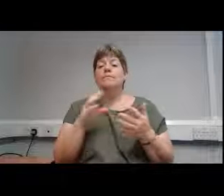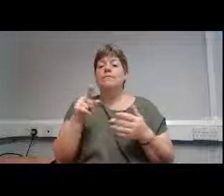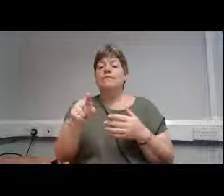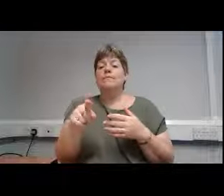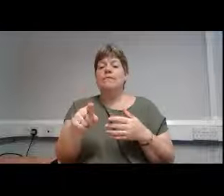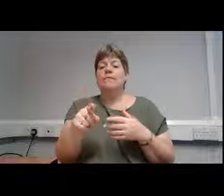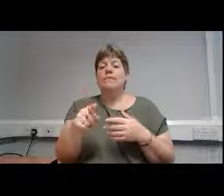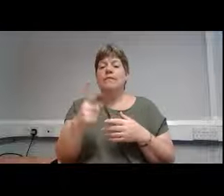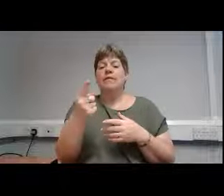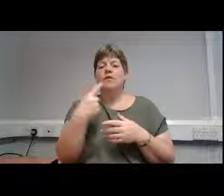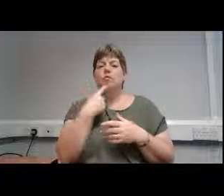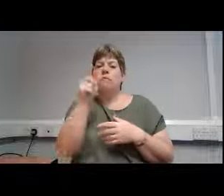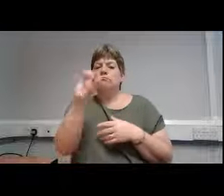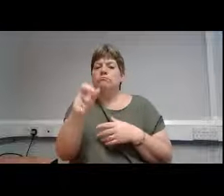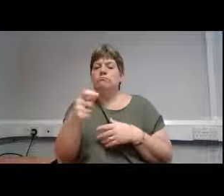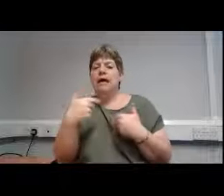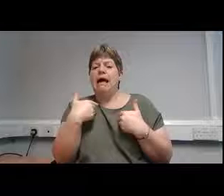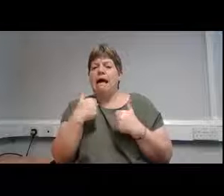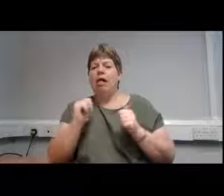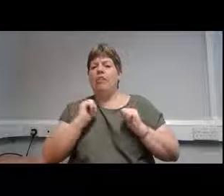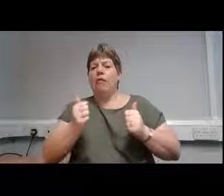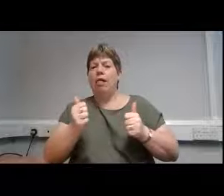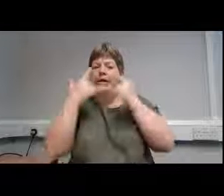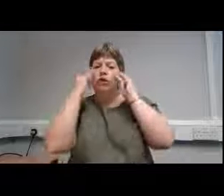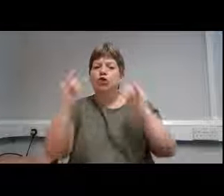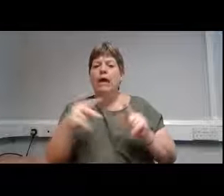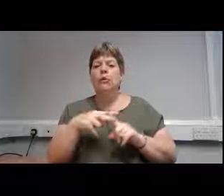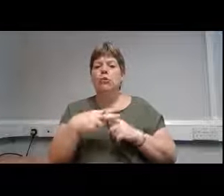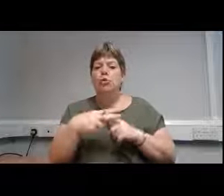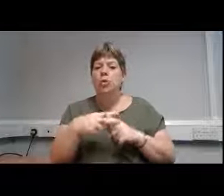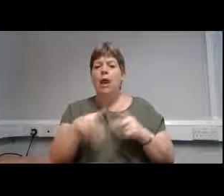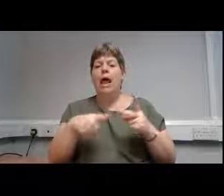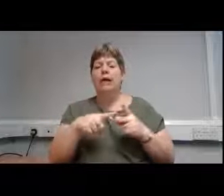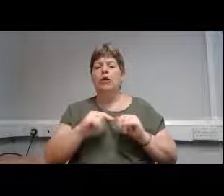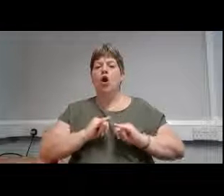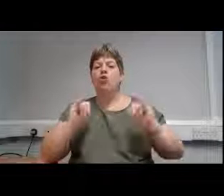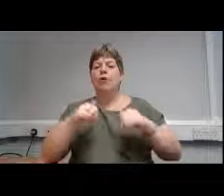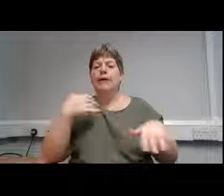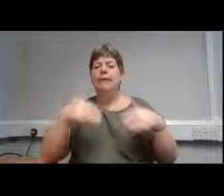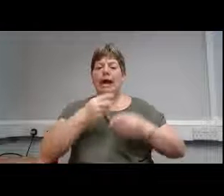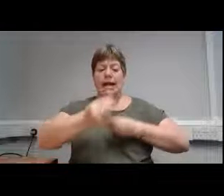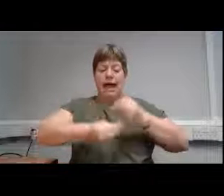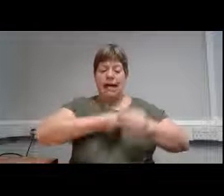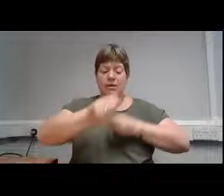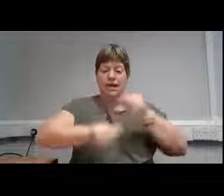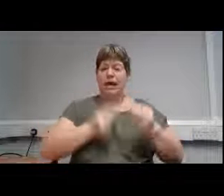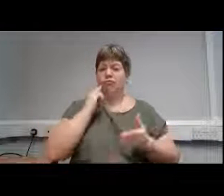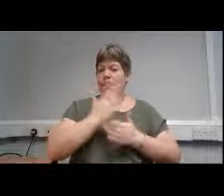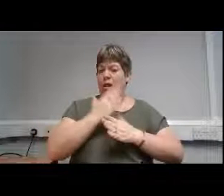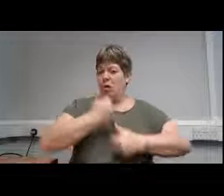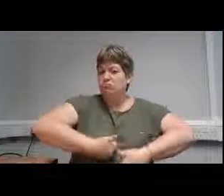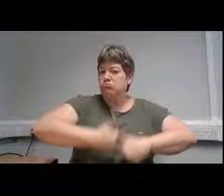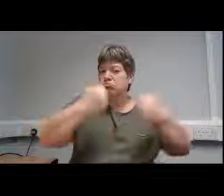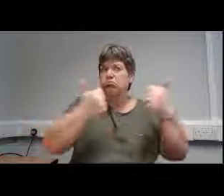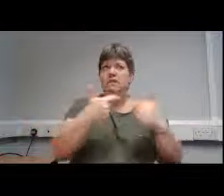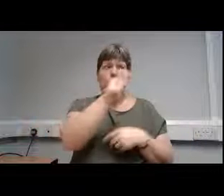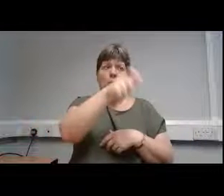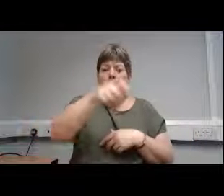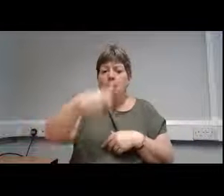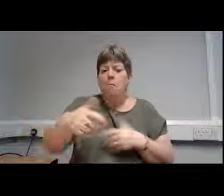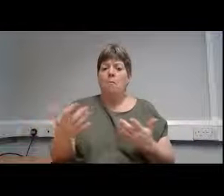there's a health and wellbeing check tool and chronic pain explanations, which really work well for